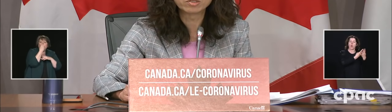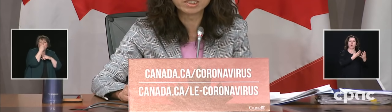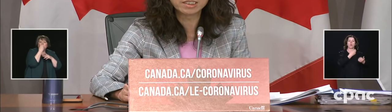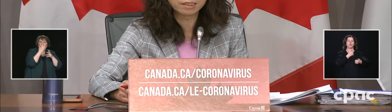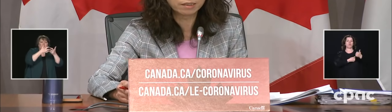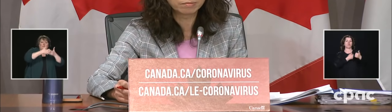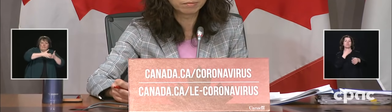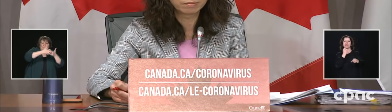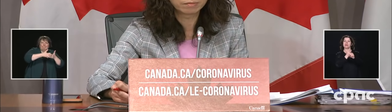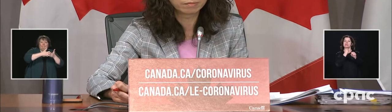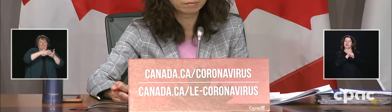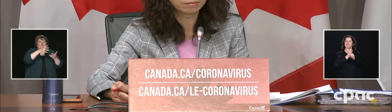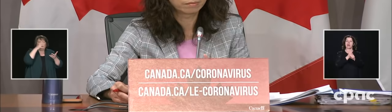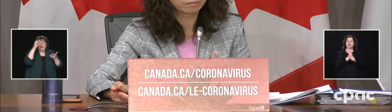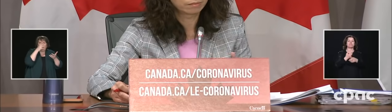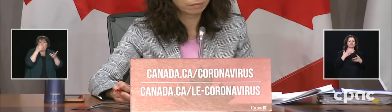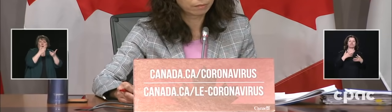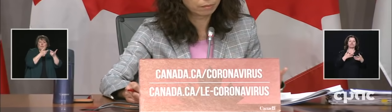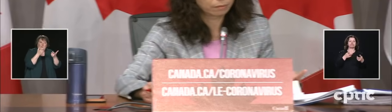for employees.